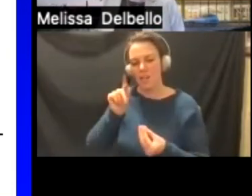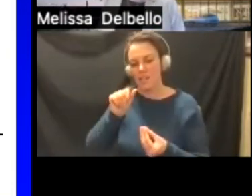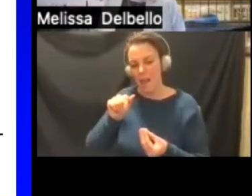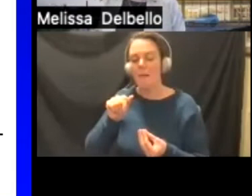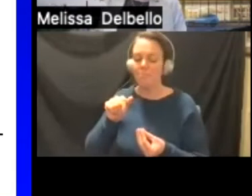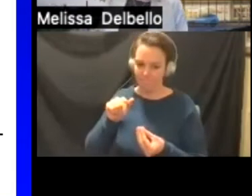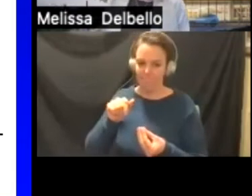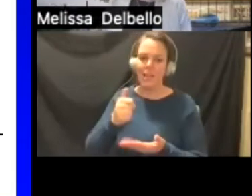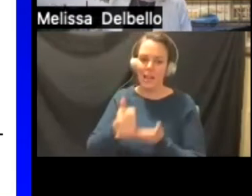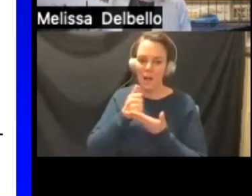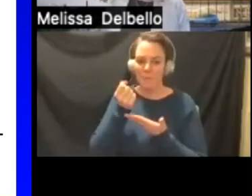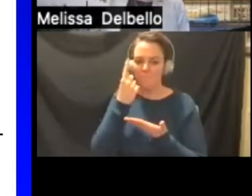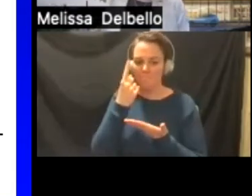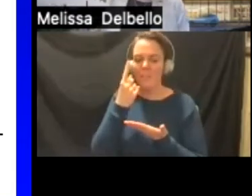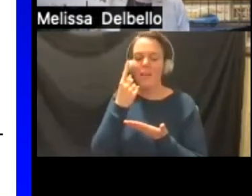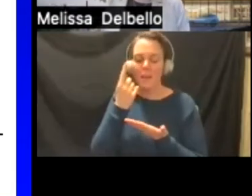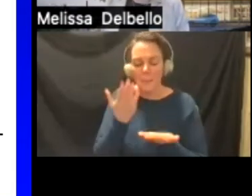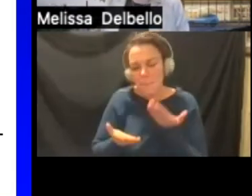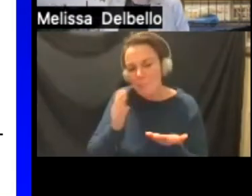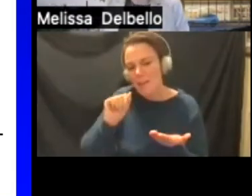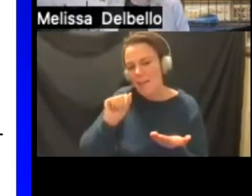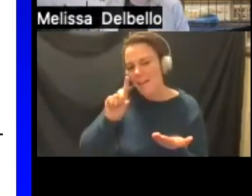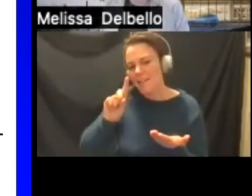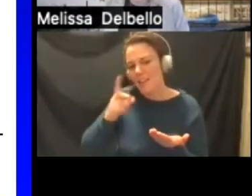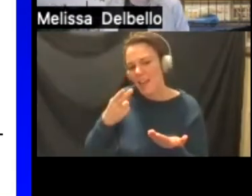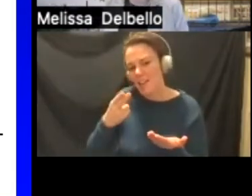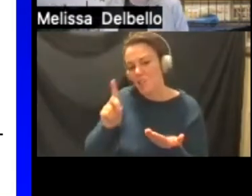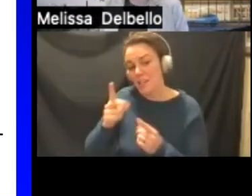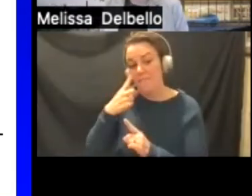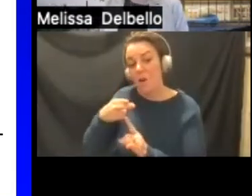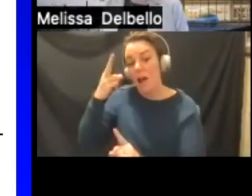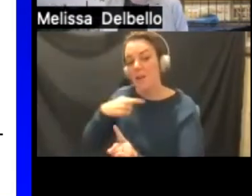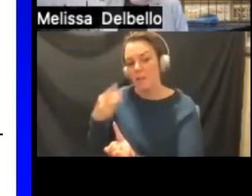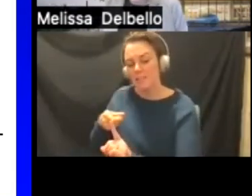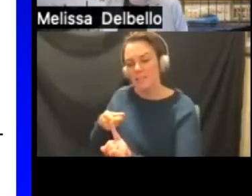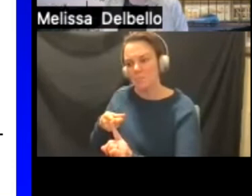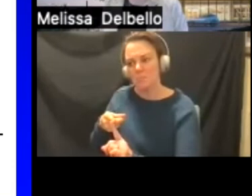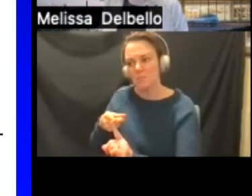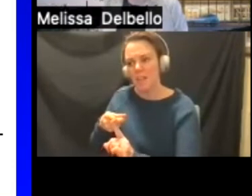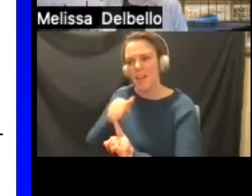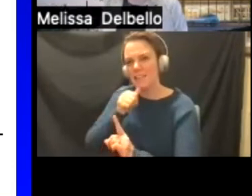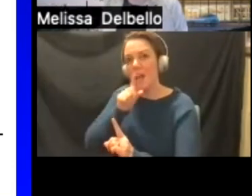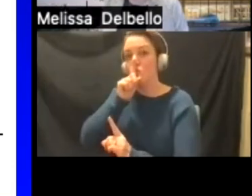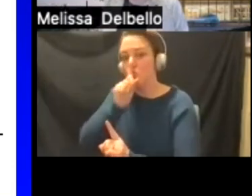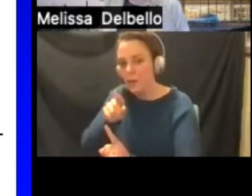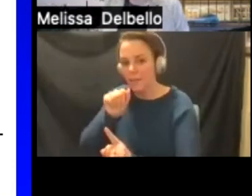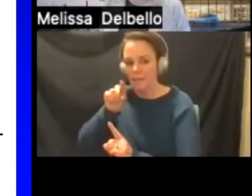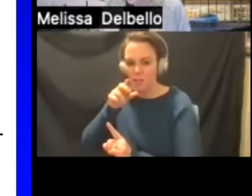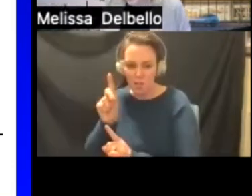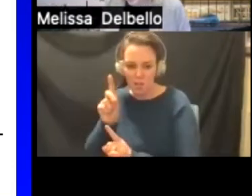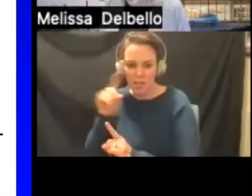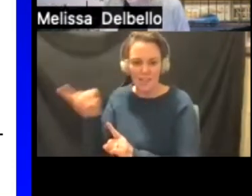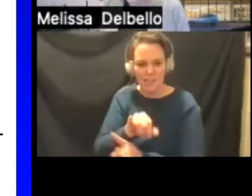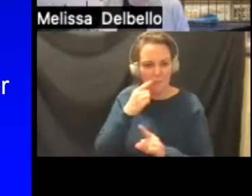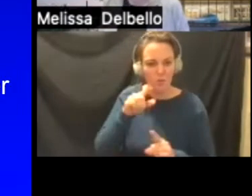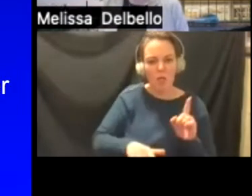kind of think, well, maybe ADHD in high risk youth is not the same ADHD that we know of in low